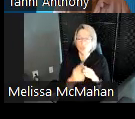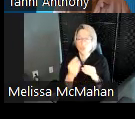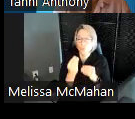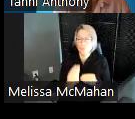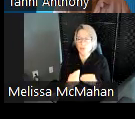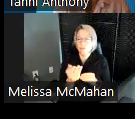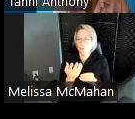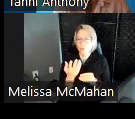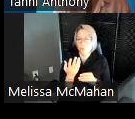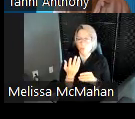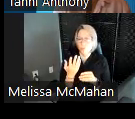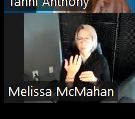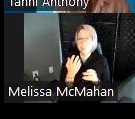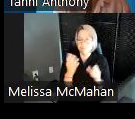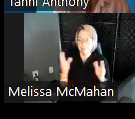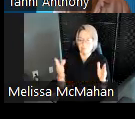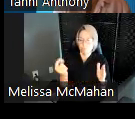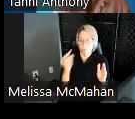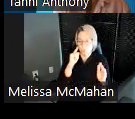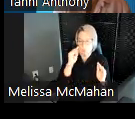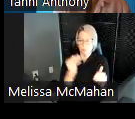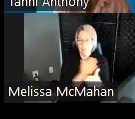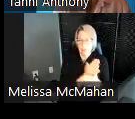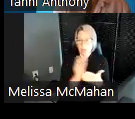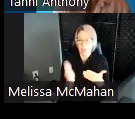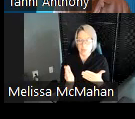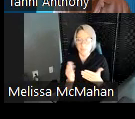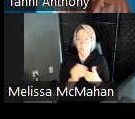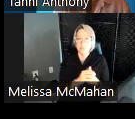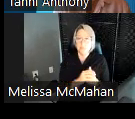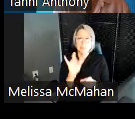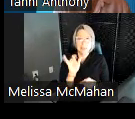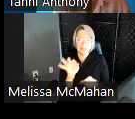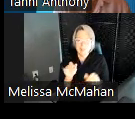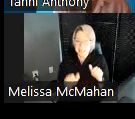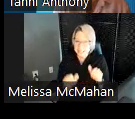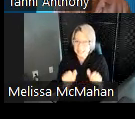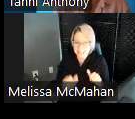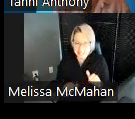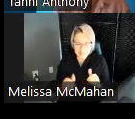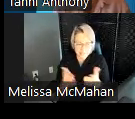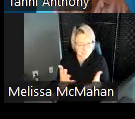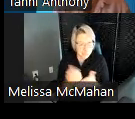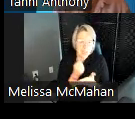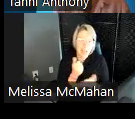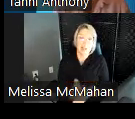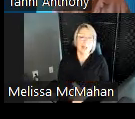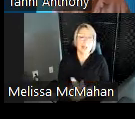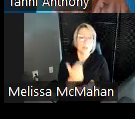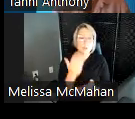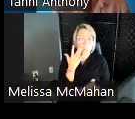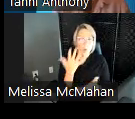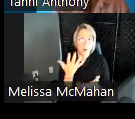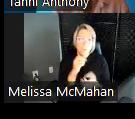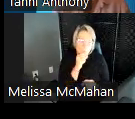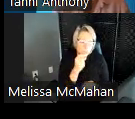you could expect. I will tell you, when in doubt, seek help. Just seek help, because we want to err on the side of the child. We